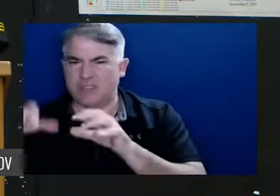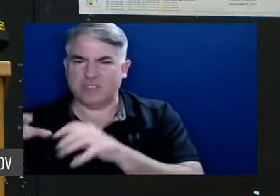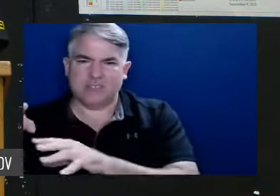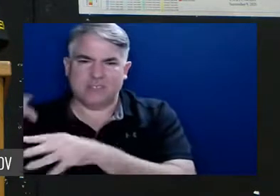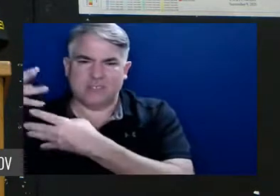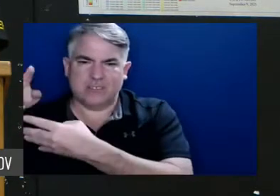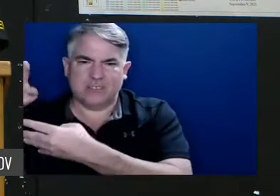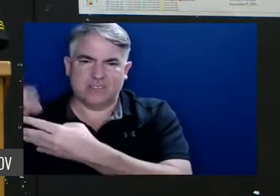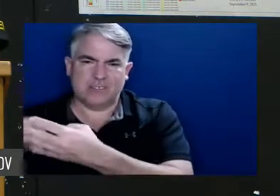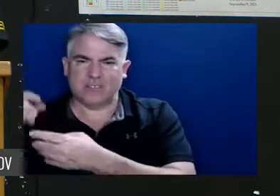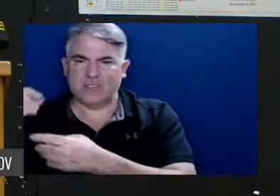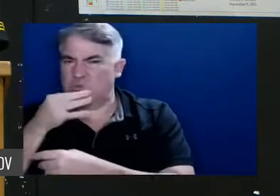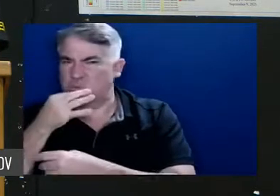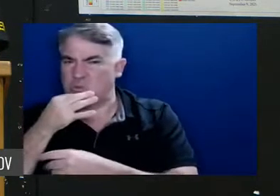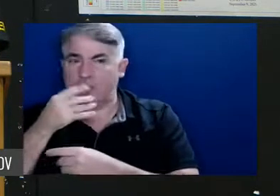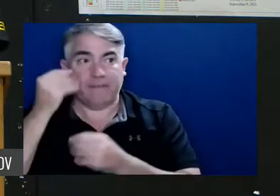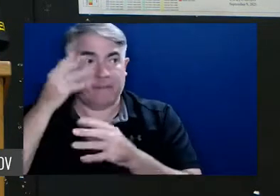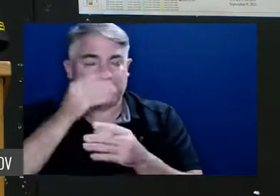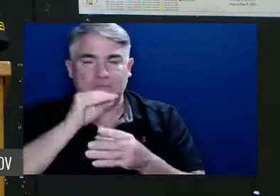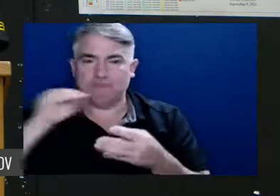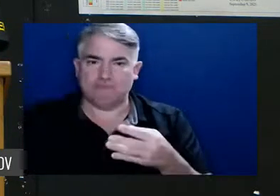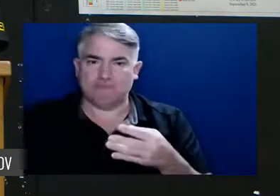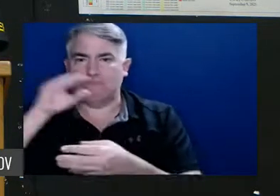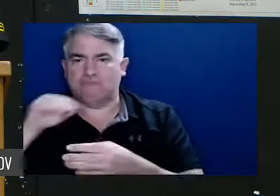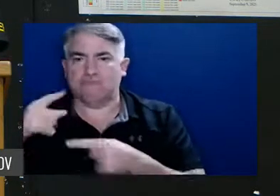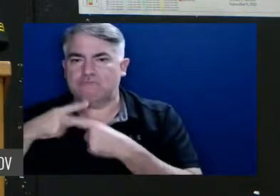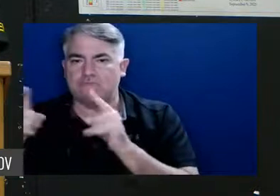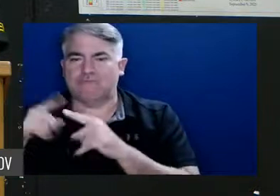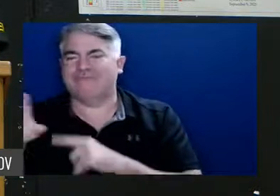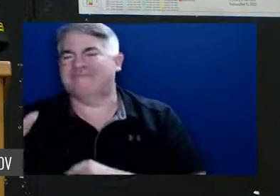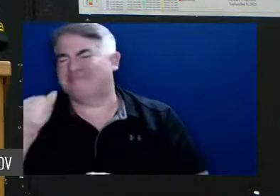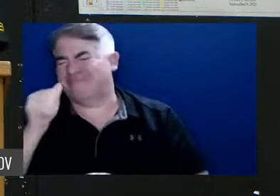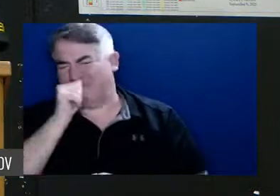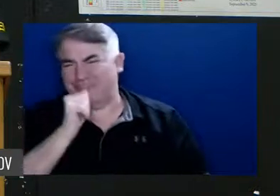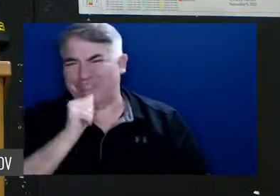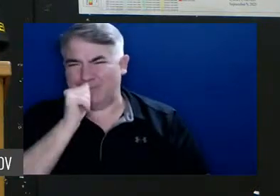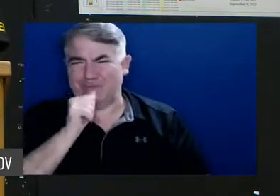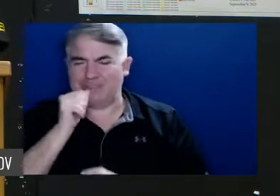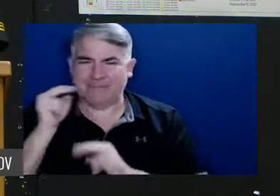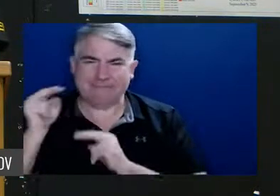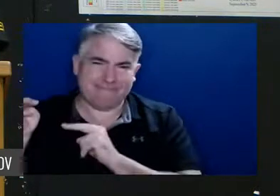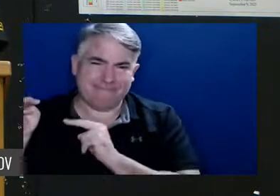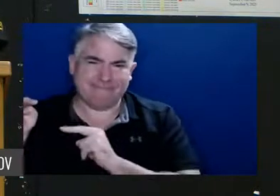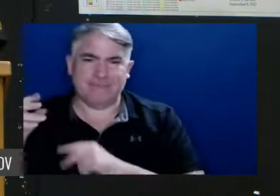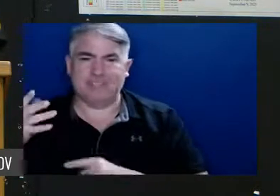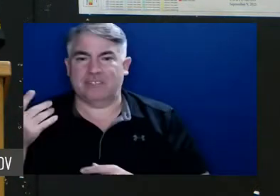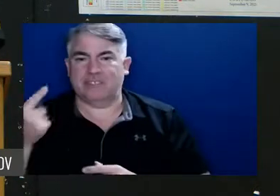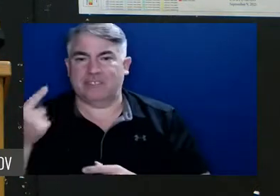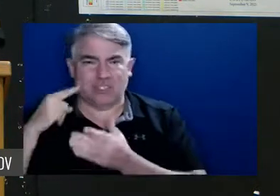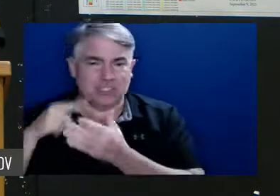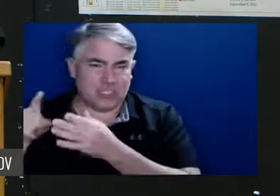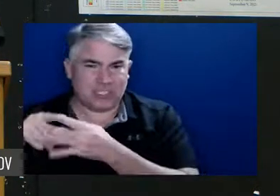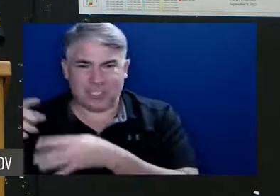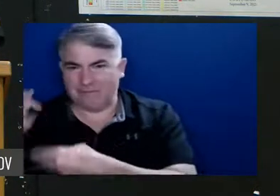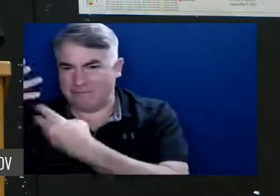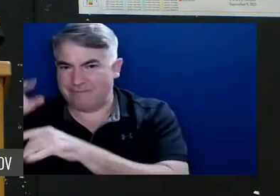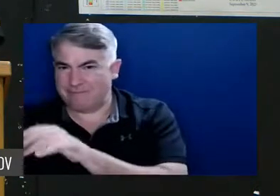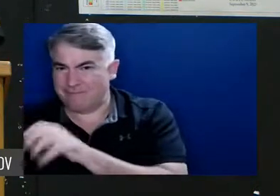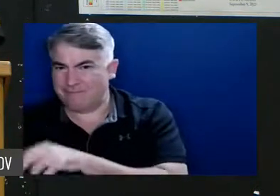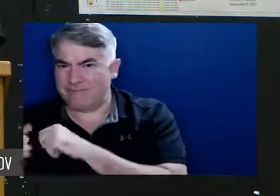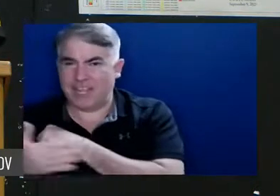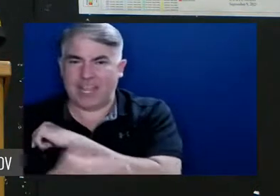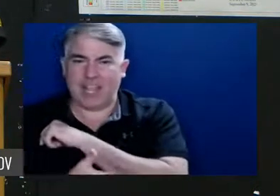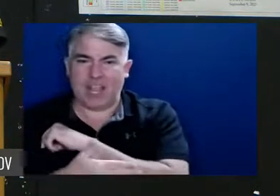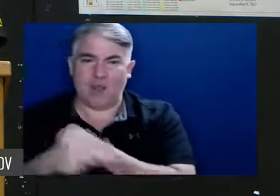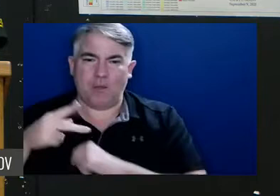so please be patient with them in that process and continue to check the PlumasCounty.us website daily under